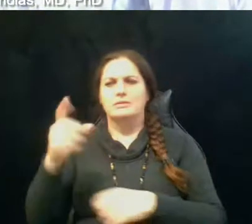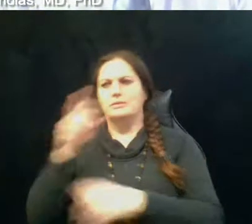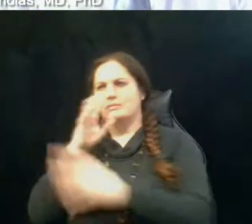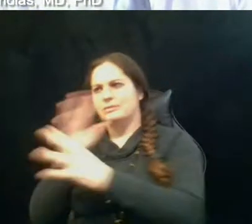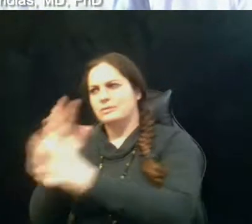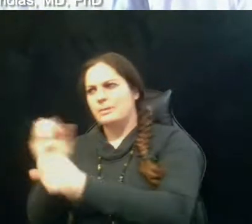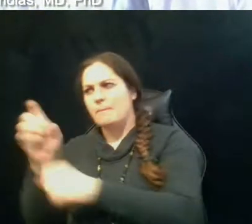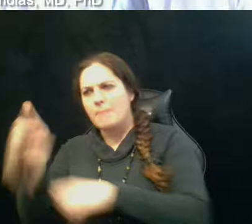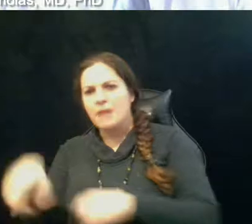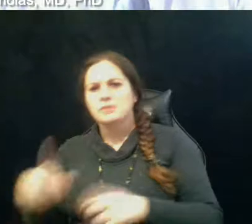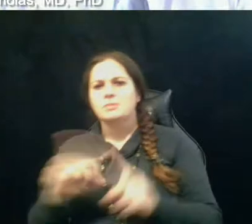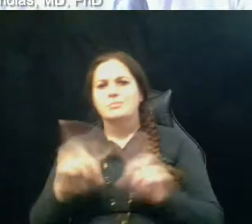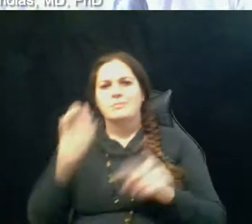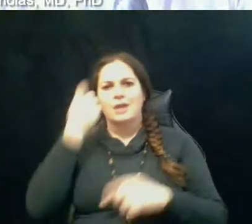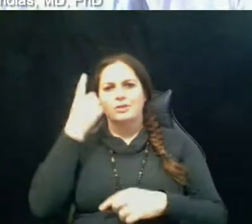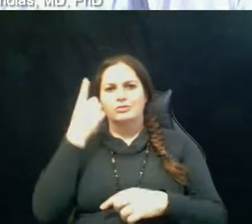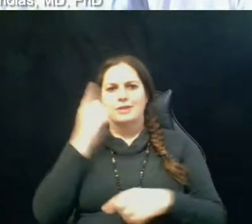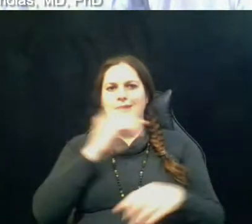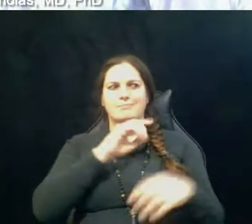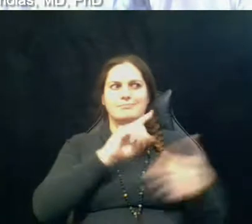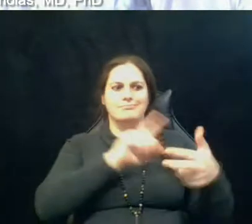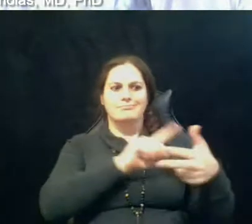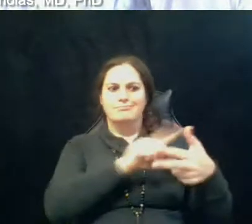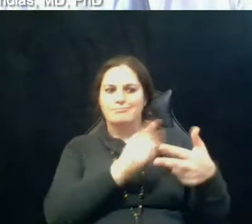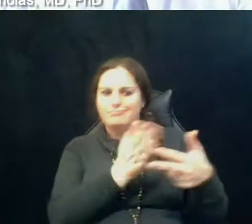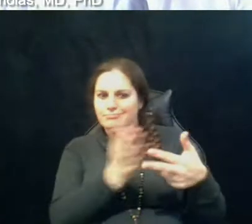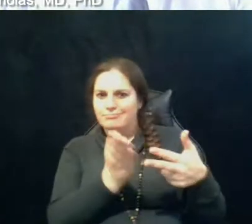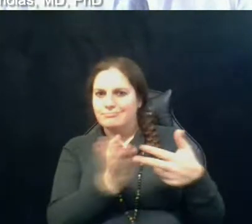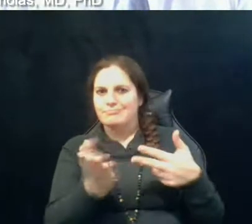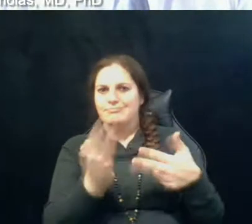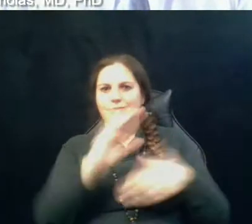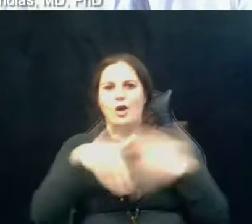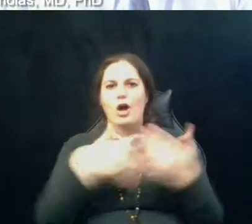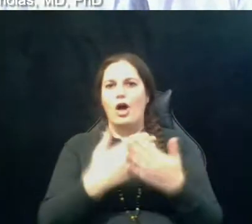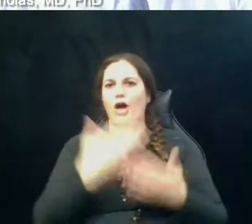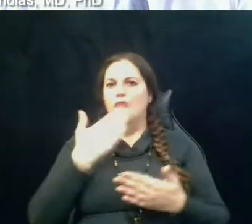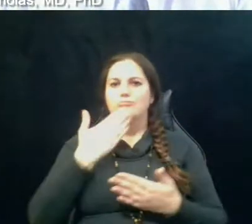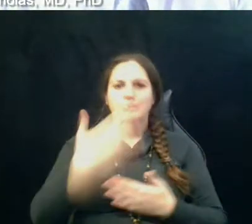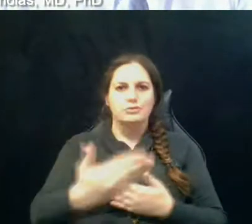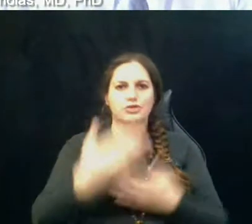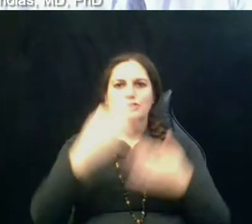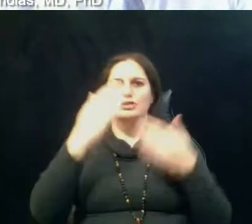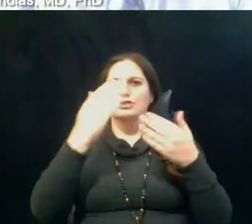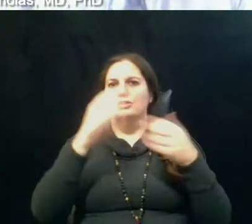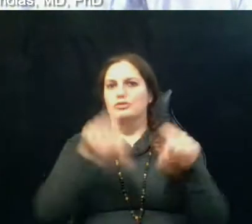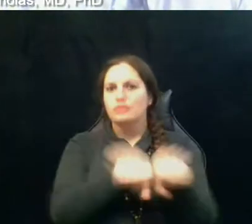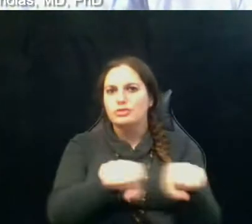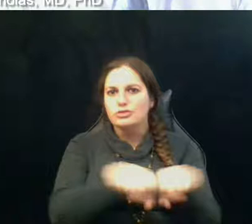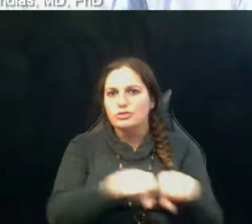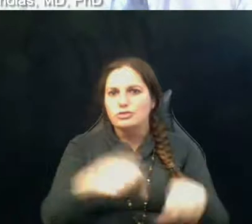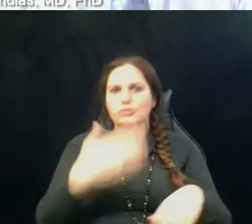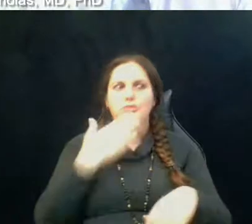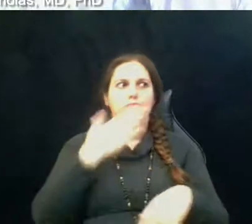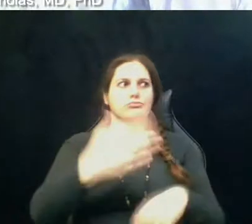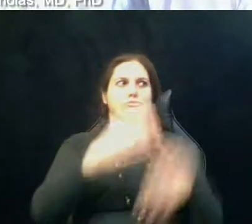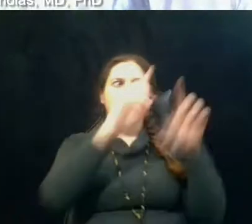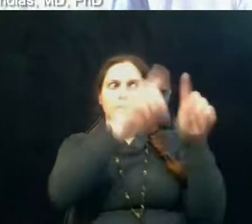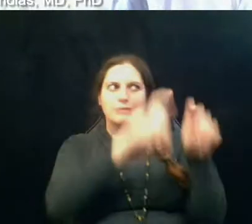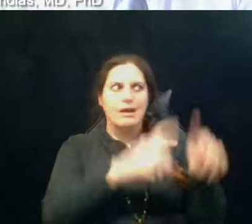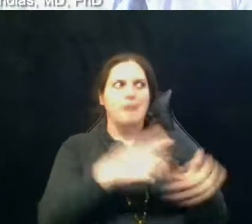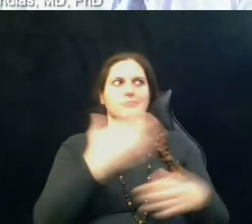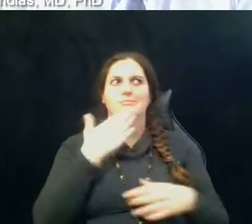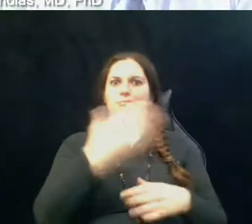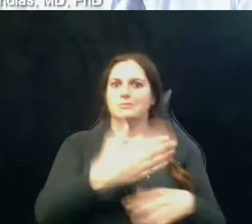that have high performance track records that are tested well for their athletic sports and abilities and leisure wear. And all of them